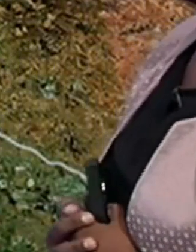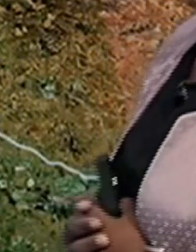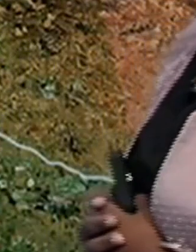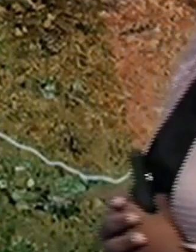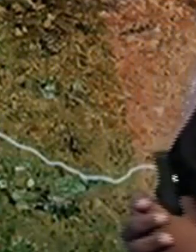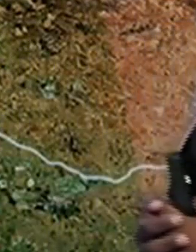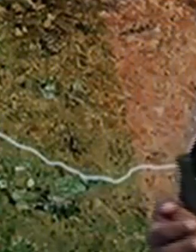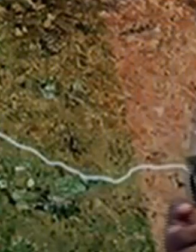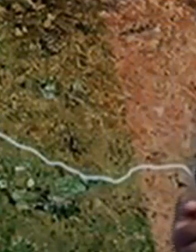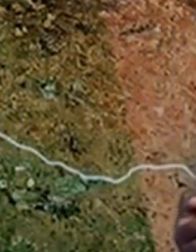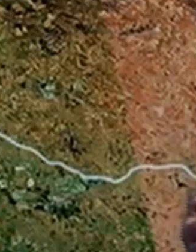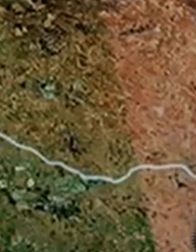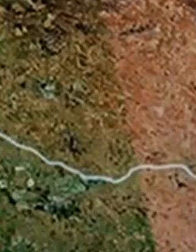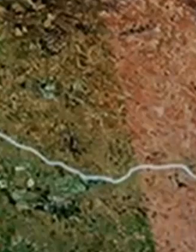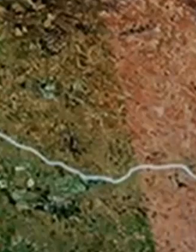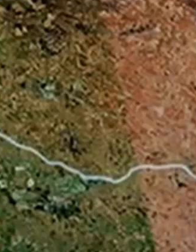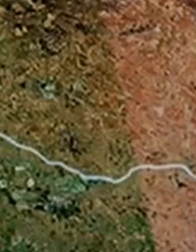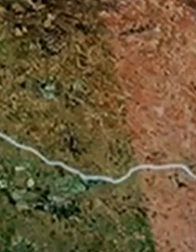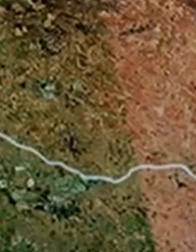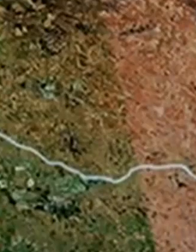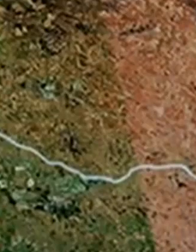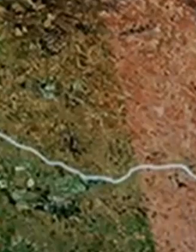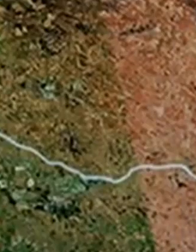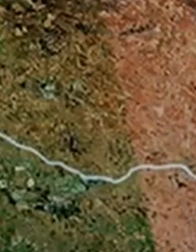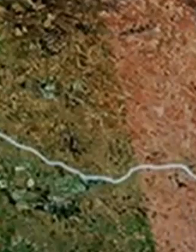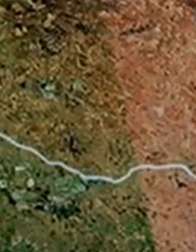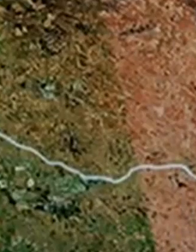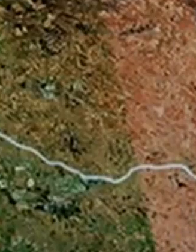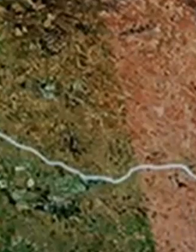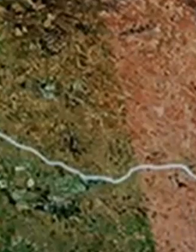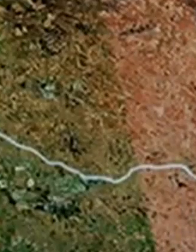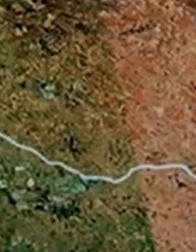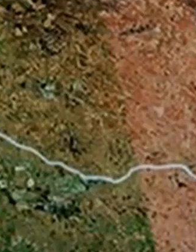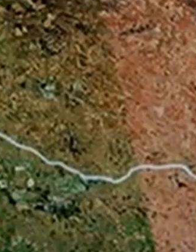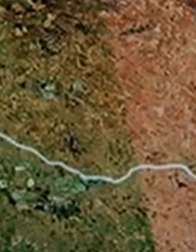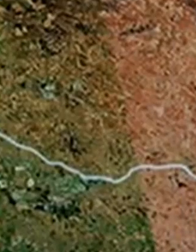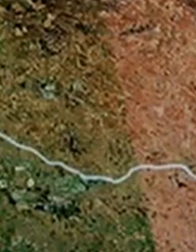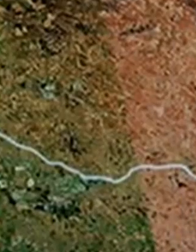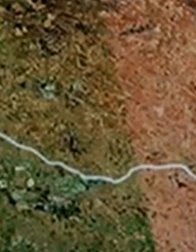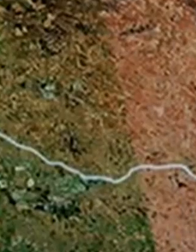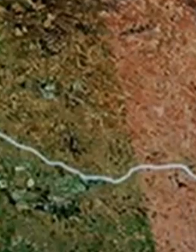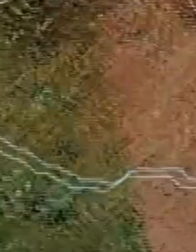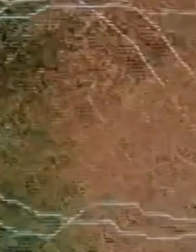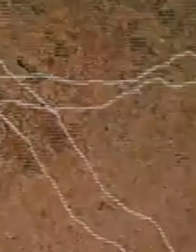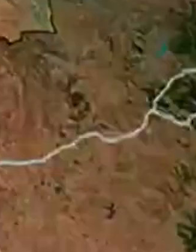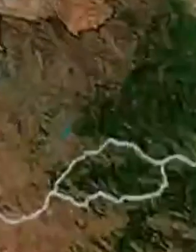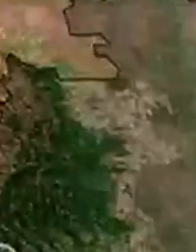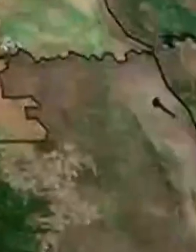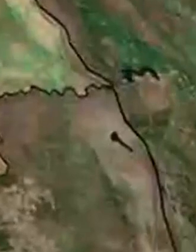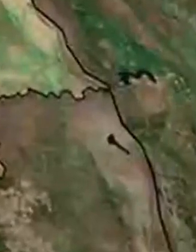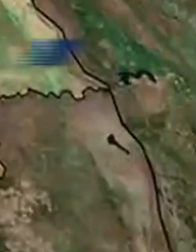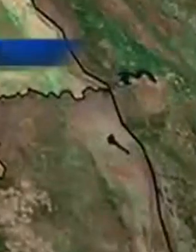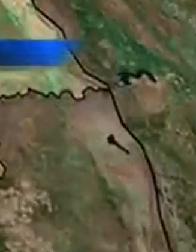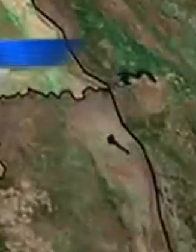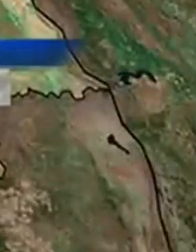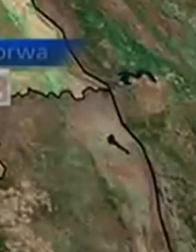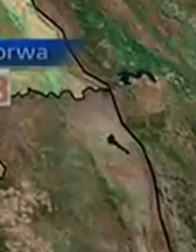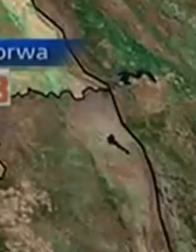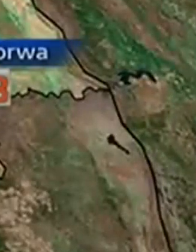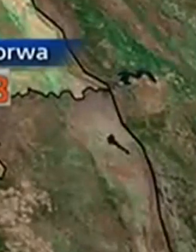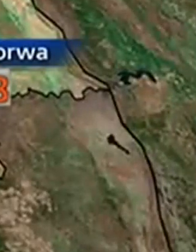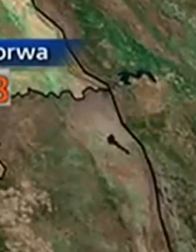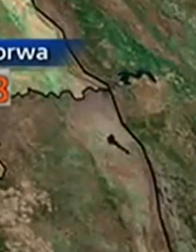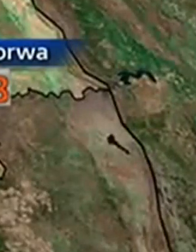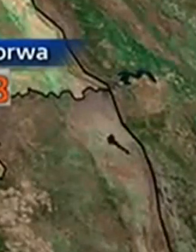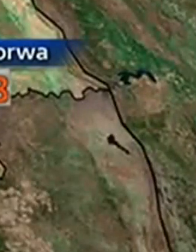di le 12 le botlhano Johannesburg yona lona e tla beke me go di grata di le 12 le botlhano re lebelle province ya ka kwa Limpopo teng